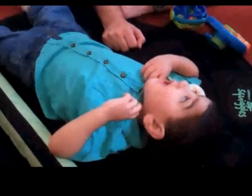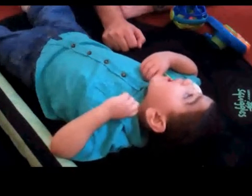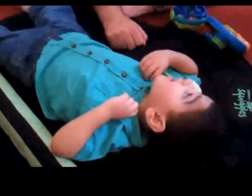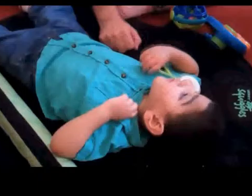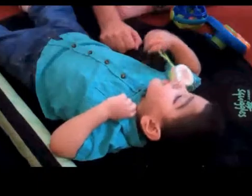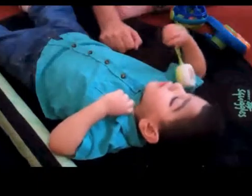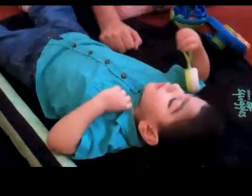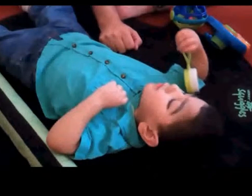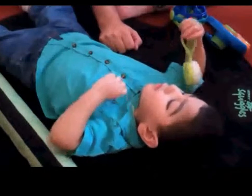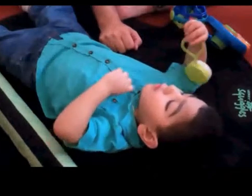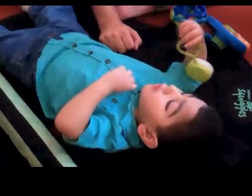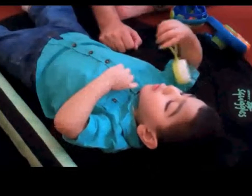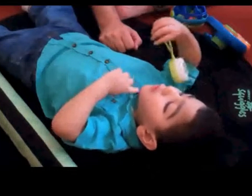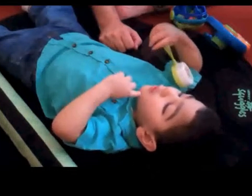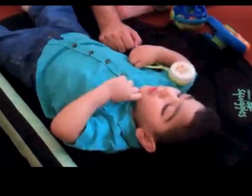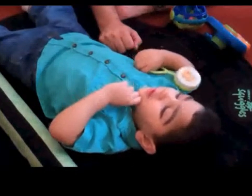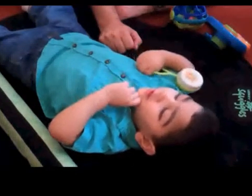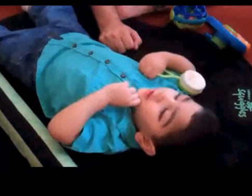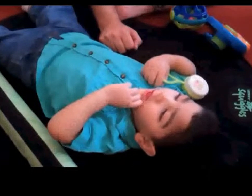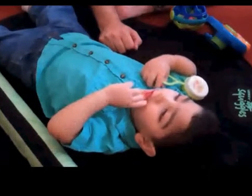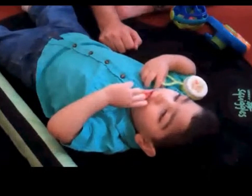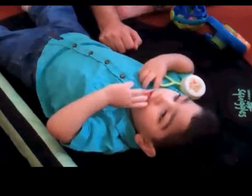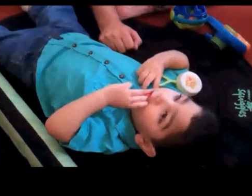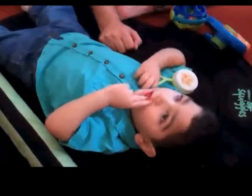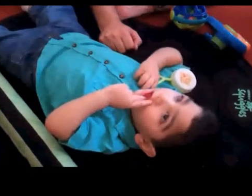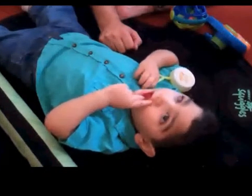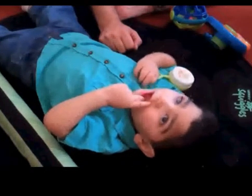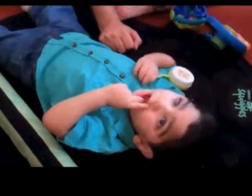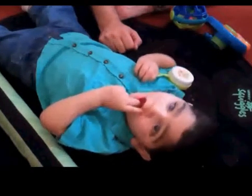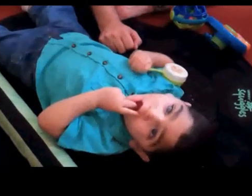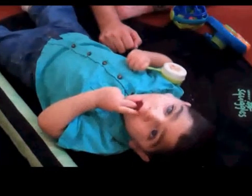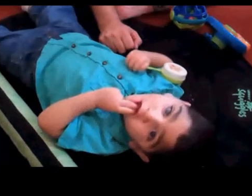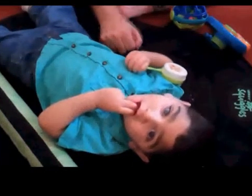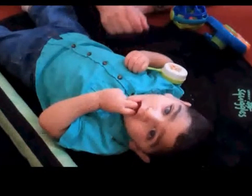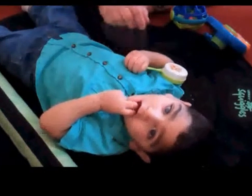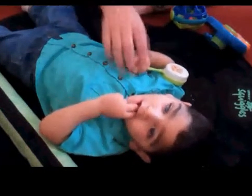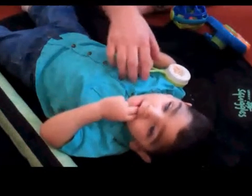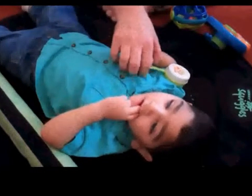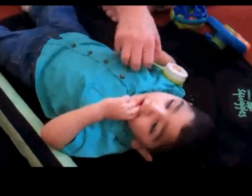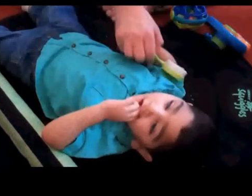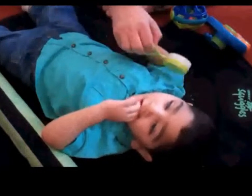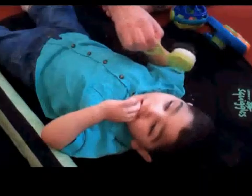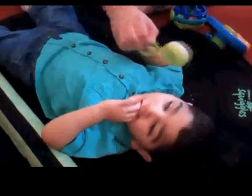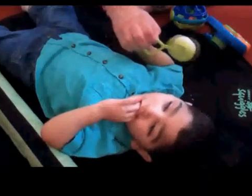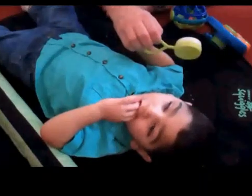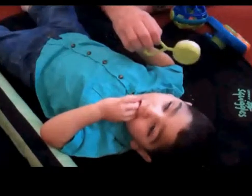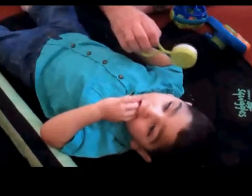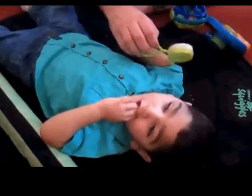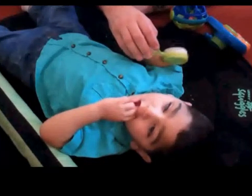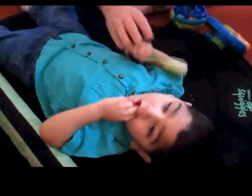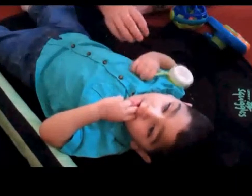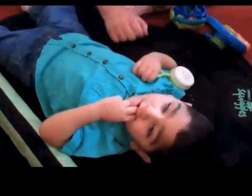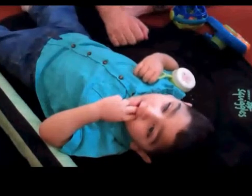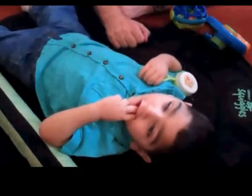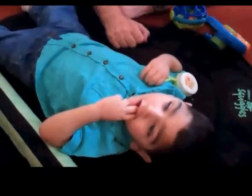give it a shake. Good boy, that's nice. Good boy, did you like it? Is it good?